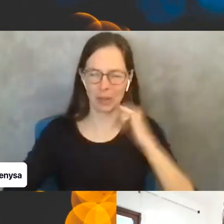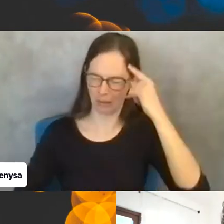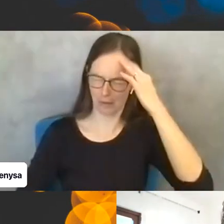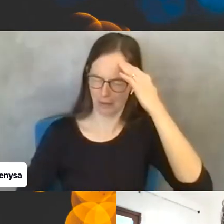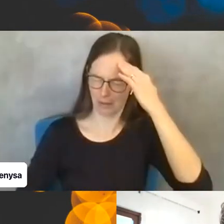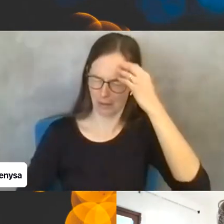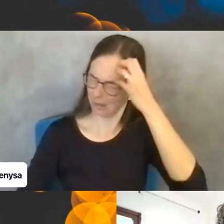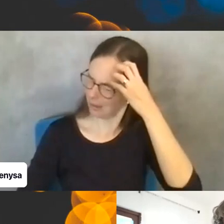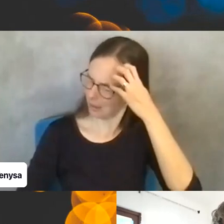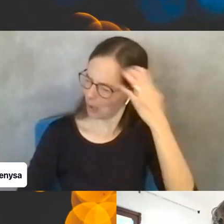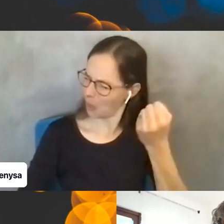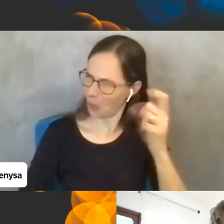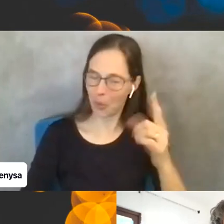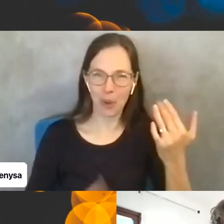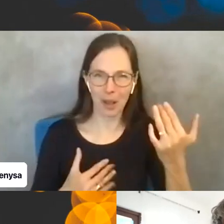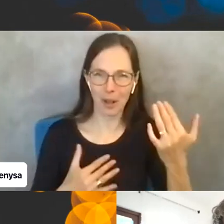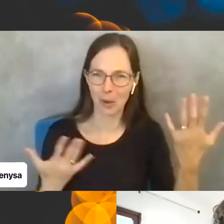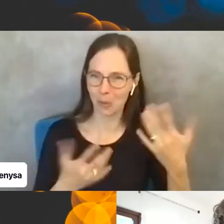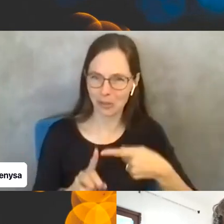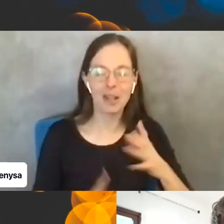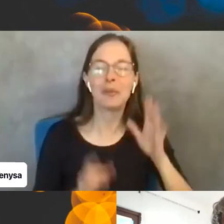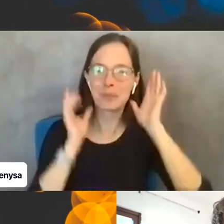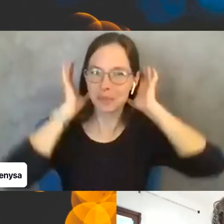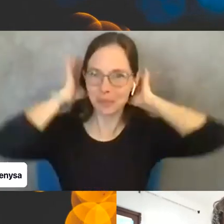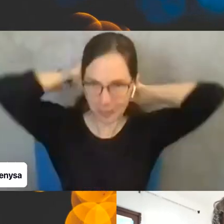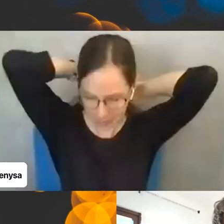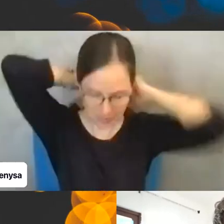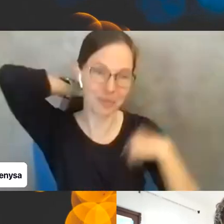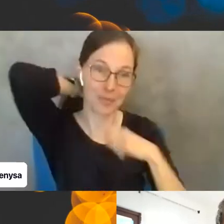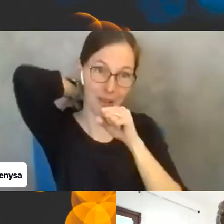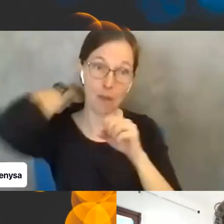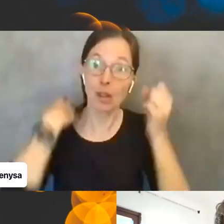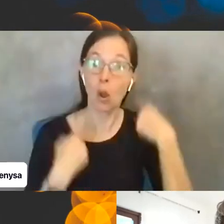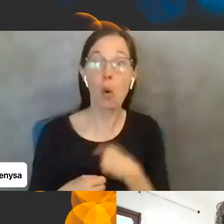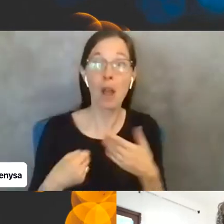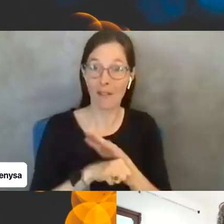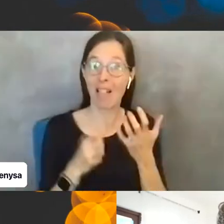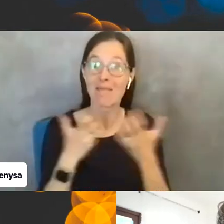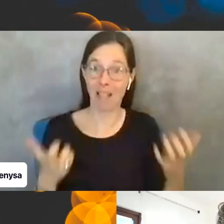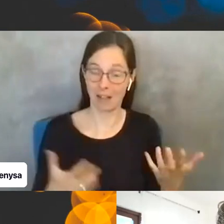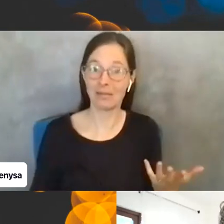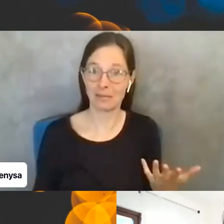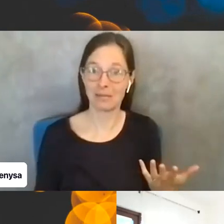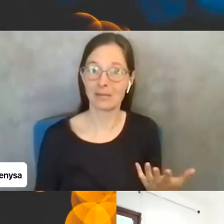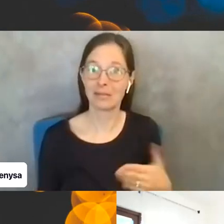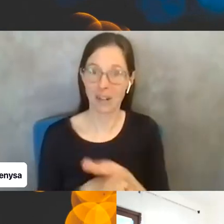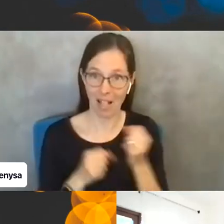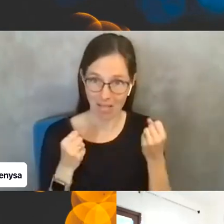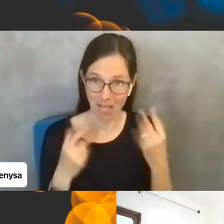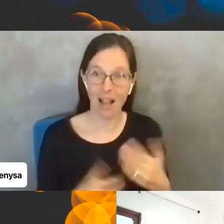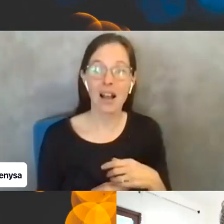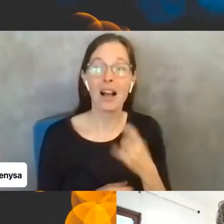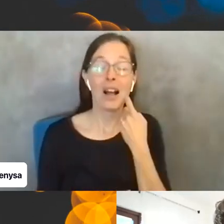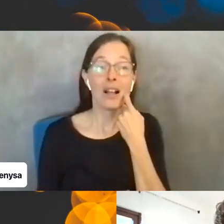up. What's the jam? But I love it. We covered a lot today. We covered a lot, but just in this